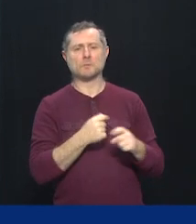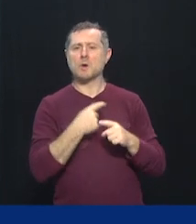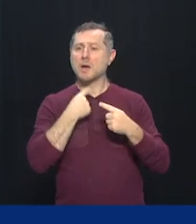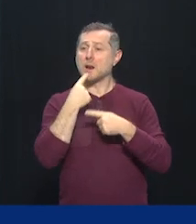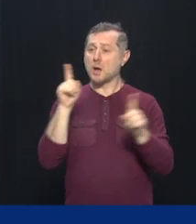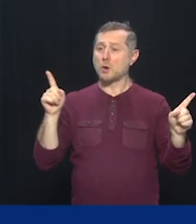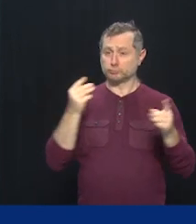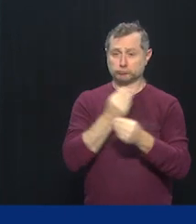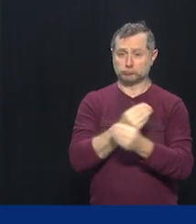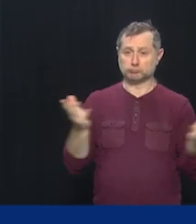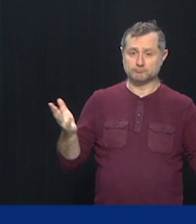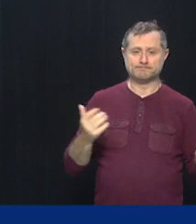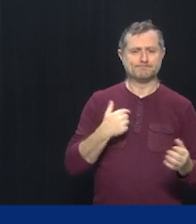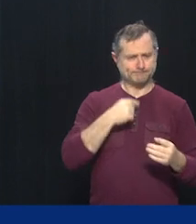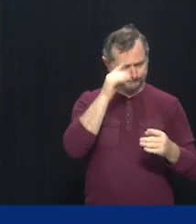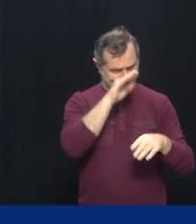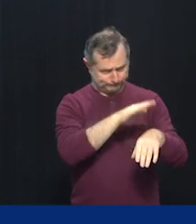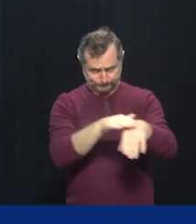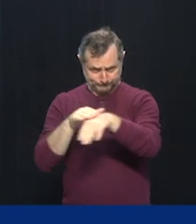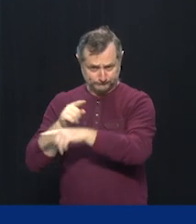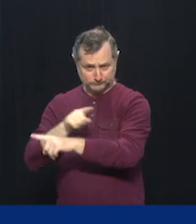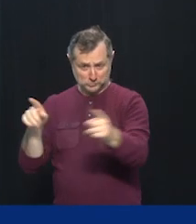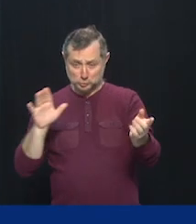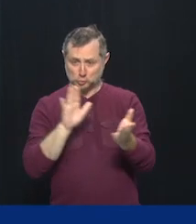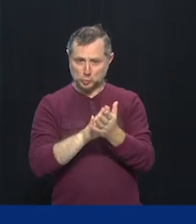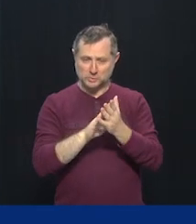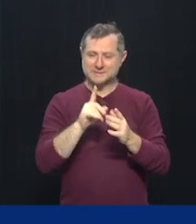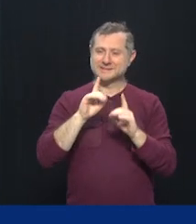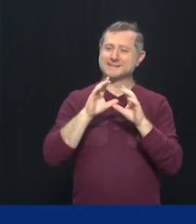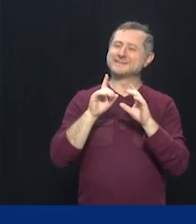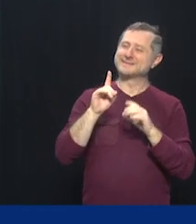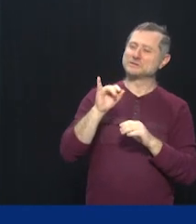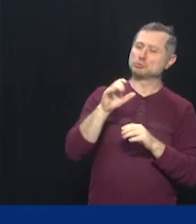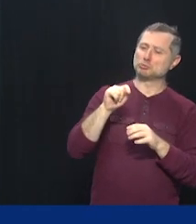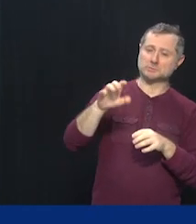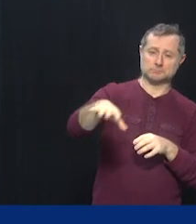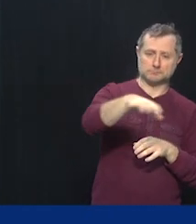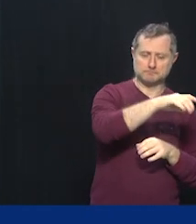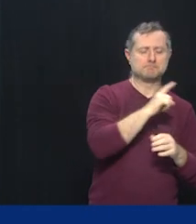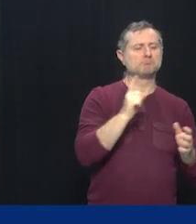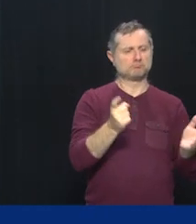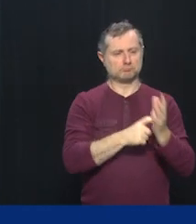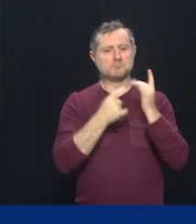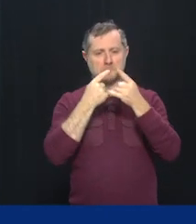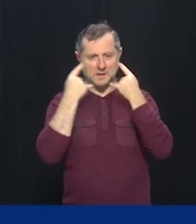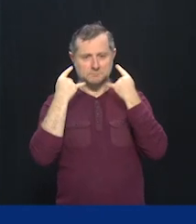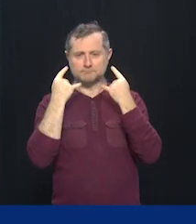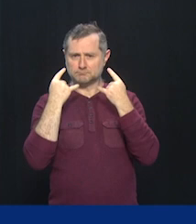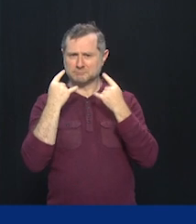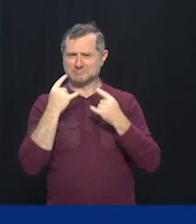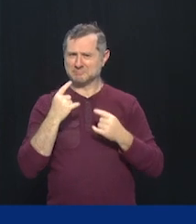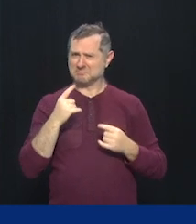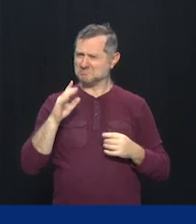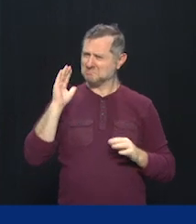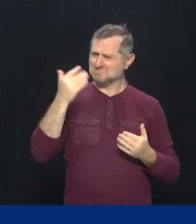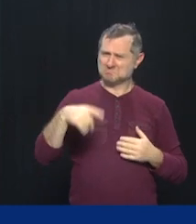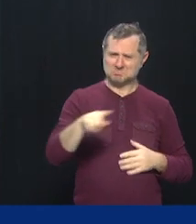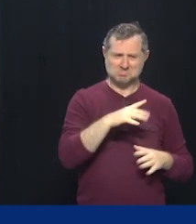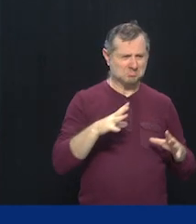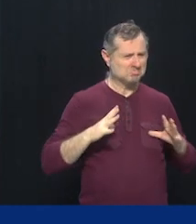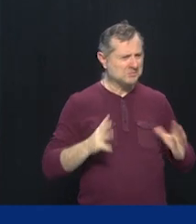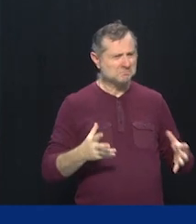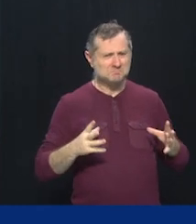school districts that we will have a mask mandate. Now, this may seem uncontroversial to many of you. I assure you that it's